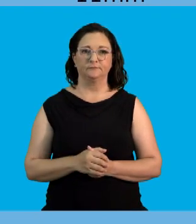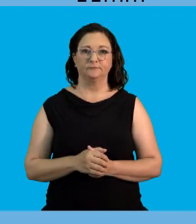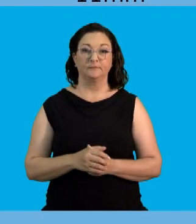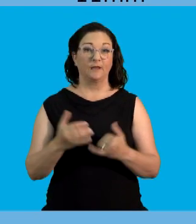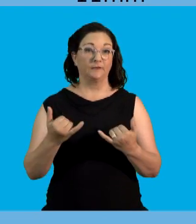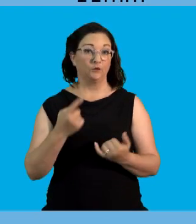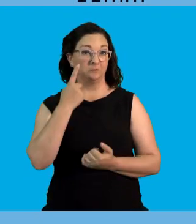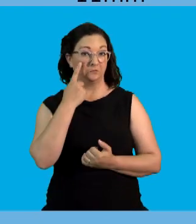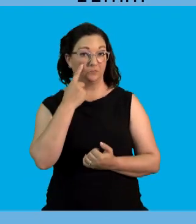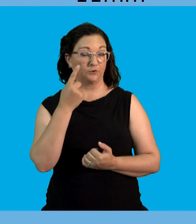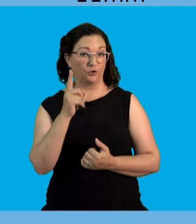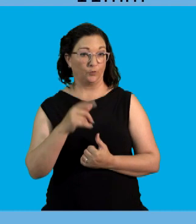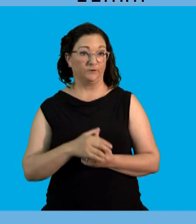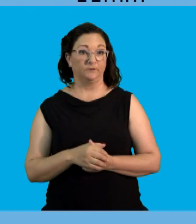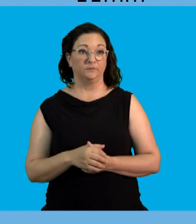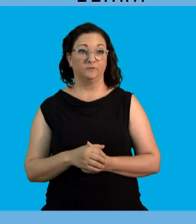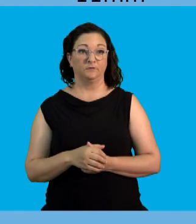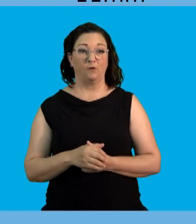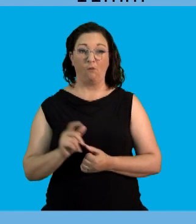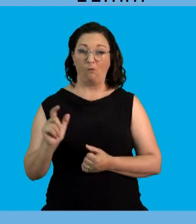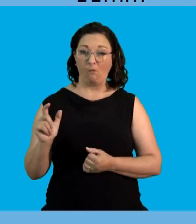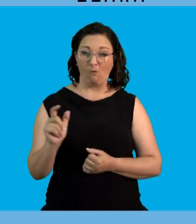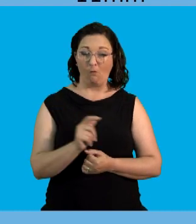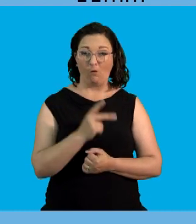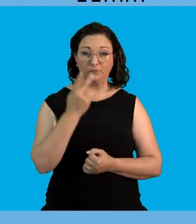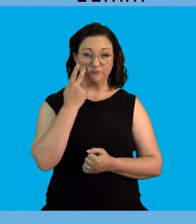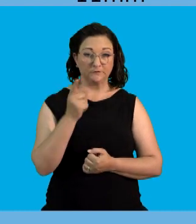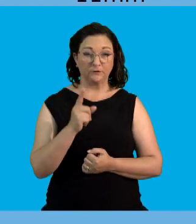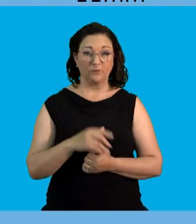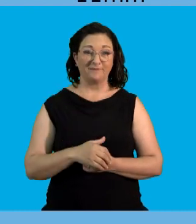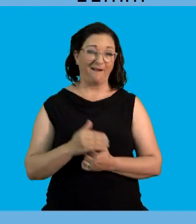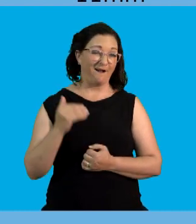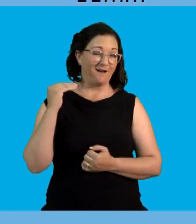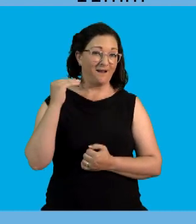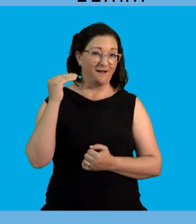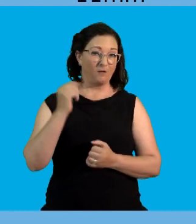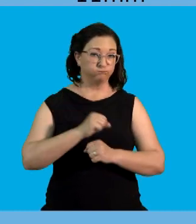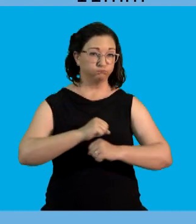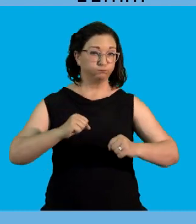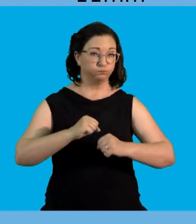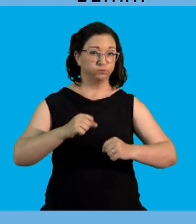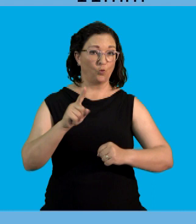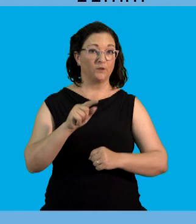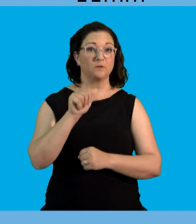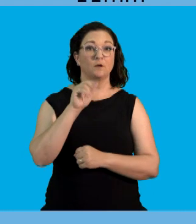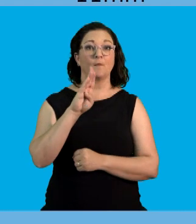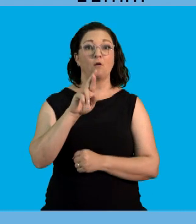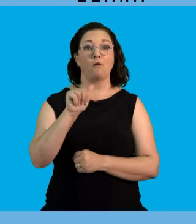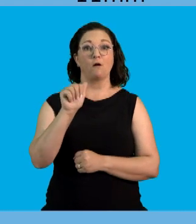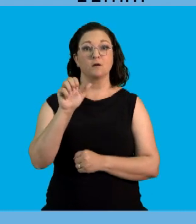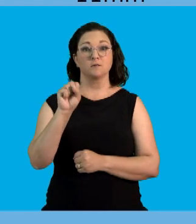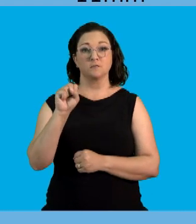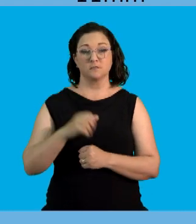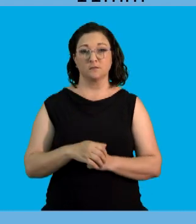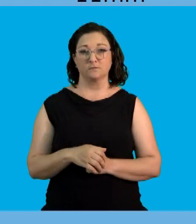Now, what we are noticing is that out of all these materials that we have here, the one that has the highest expansion is going to be brass.